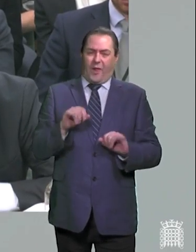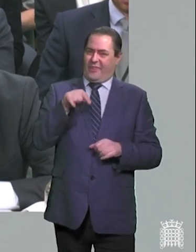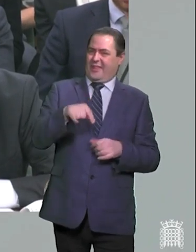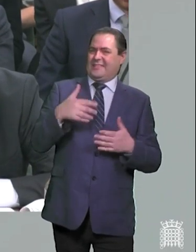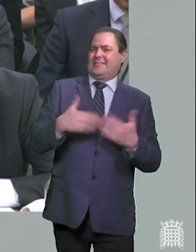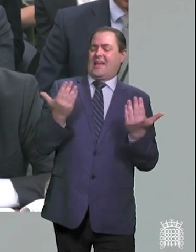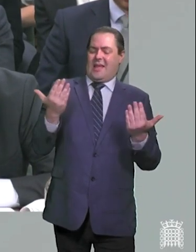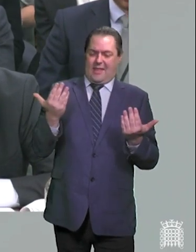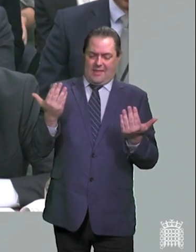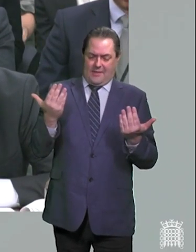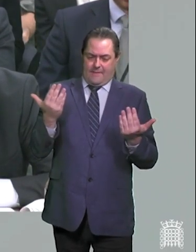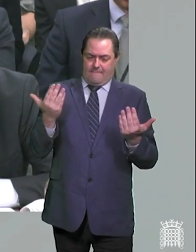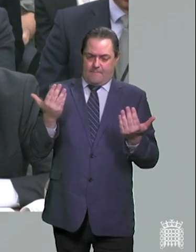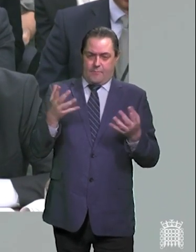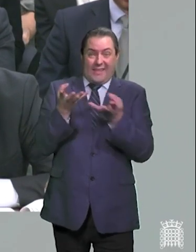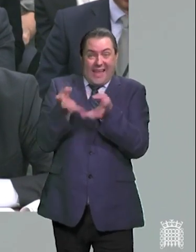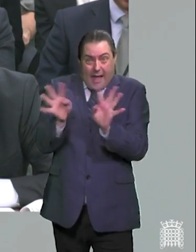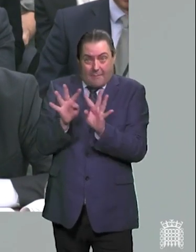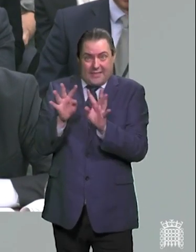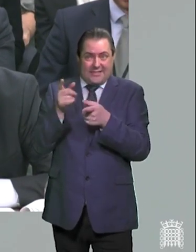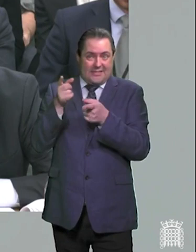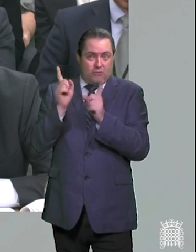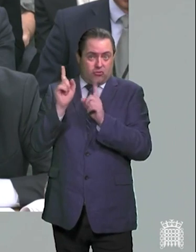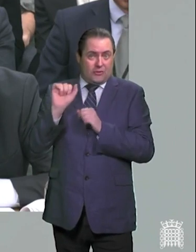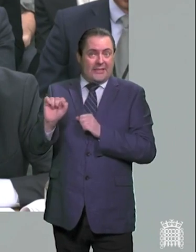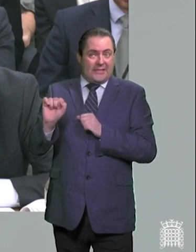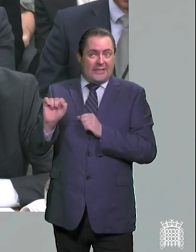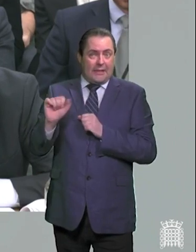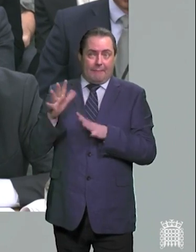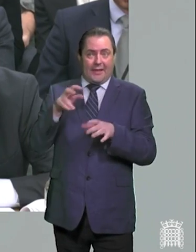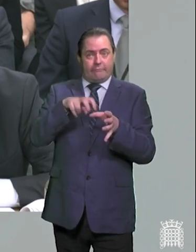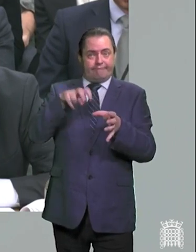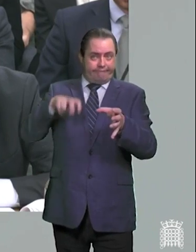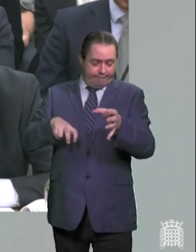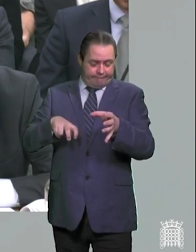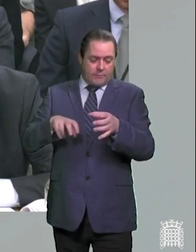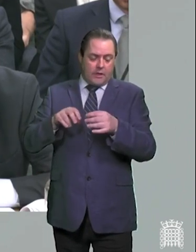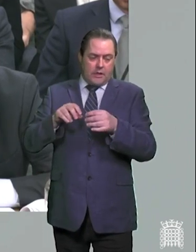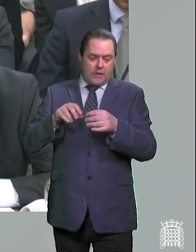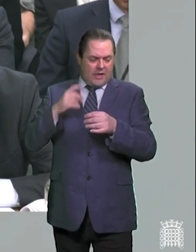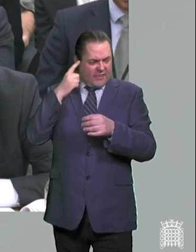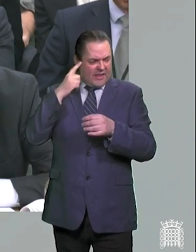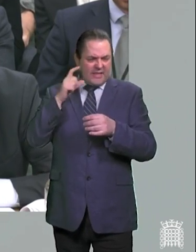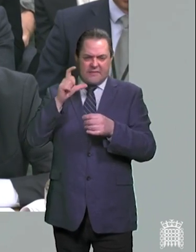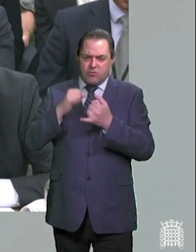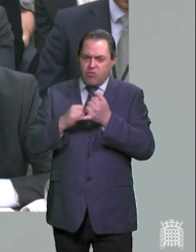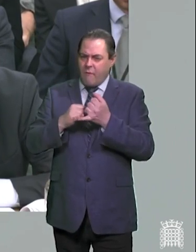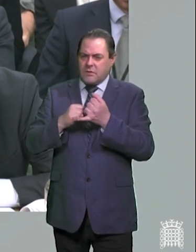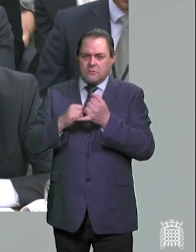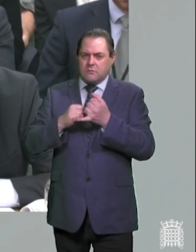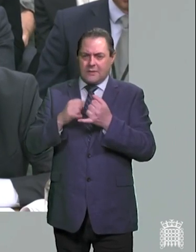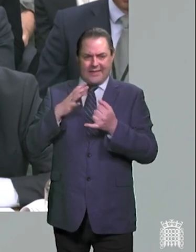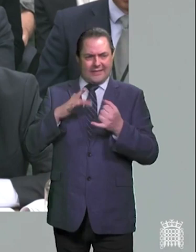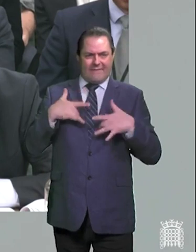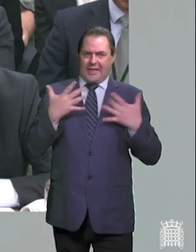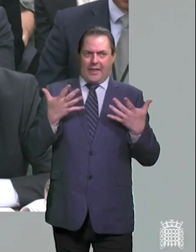when the Cabinet Secretary had just stepped down. I think the civil servants needed to feel